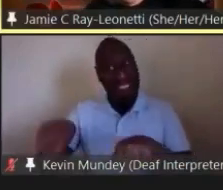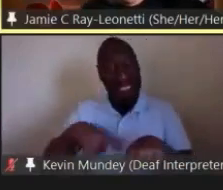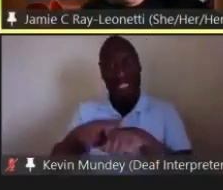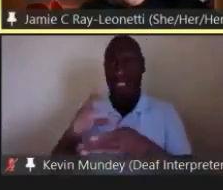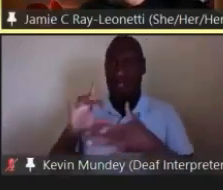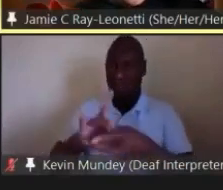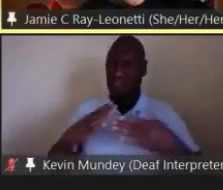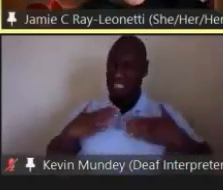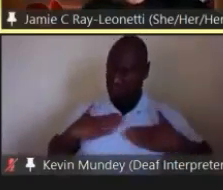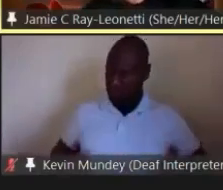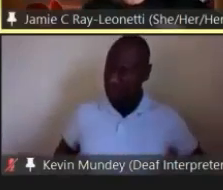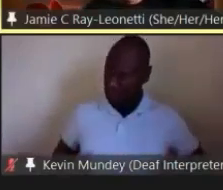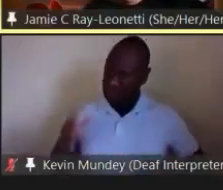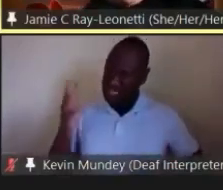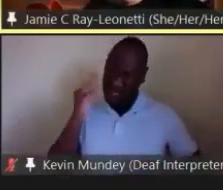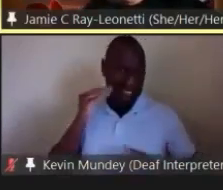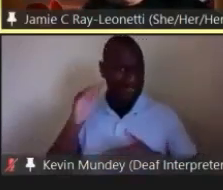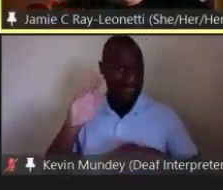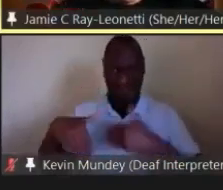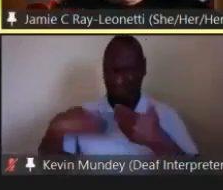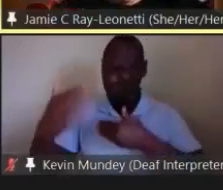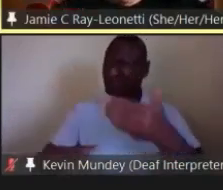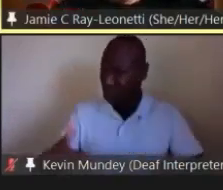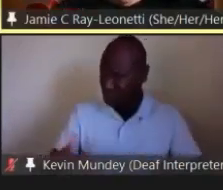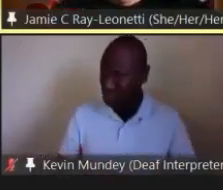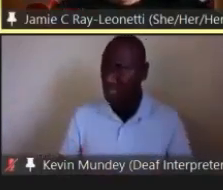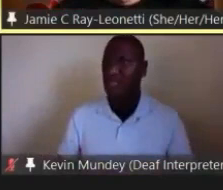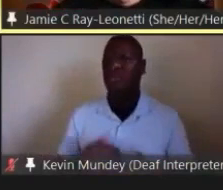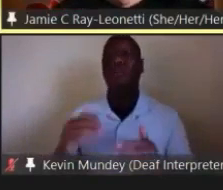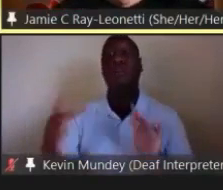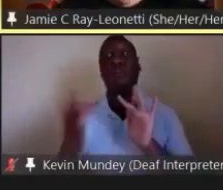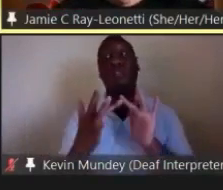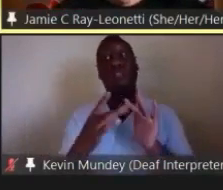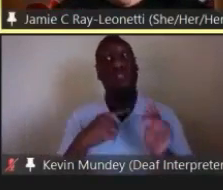experience. Connect with us,